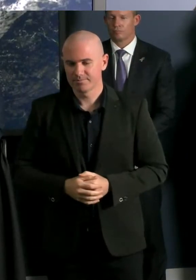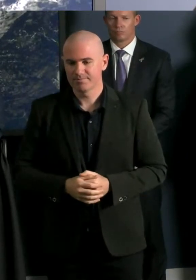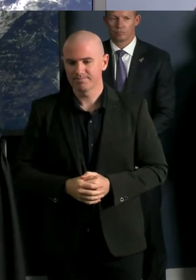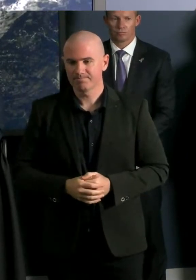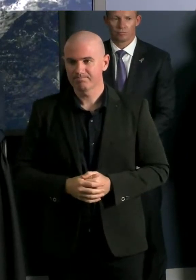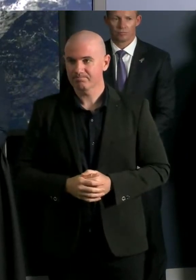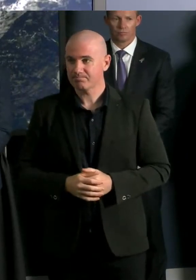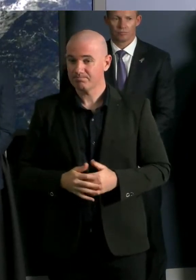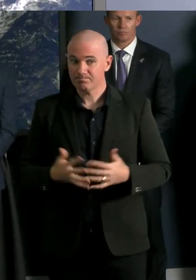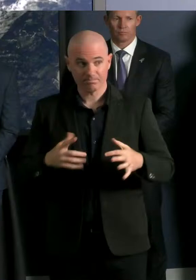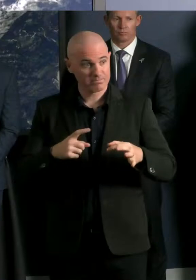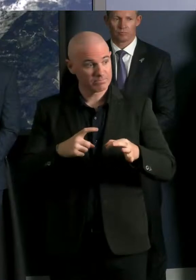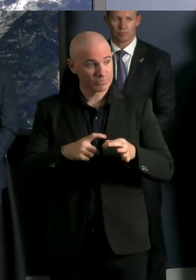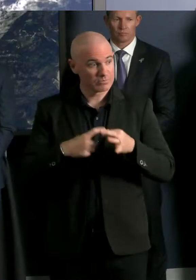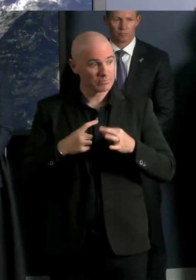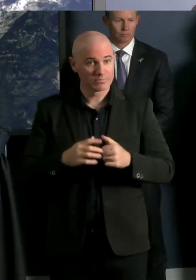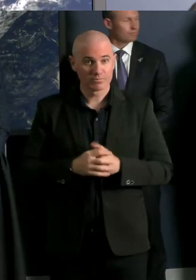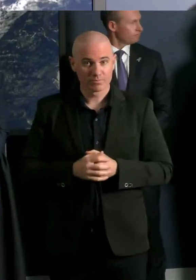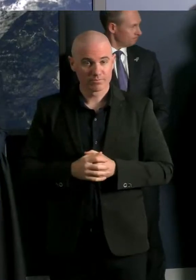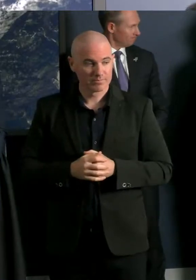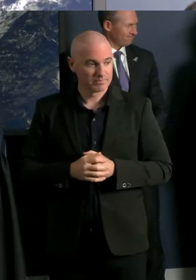Any questions?